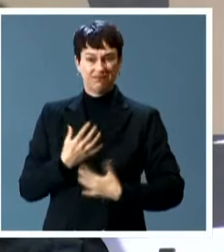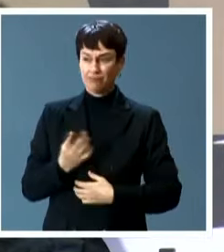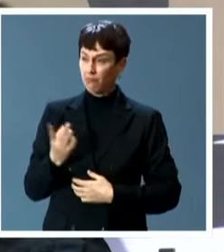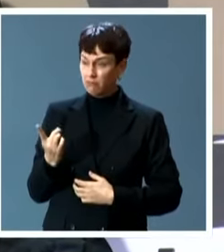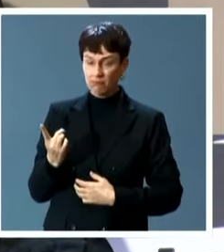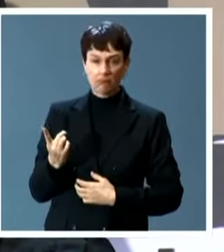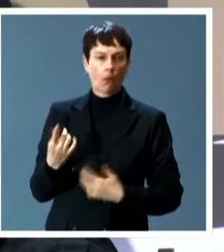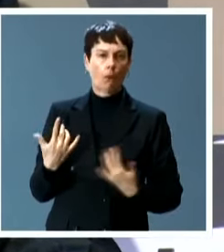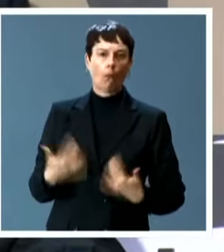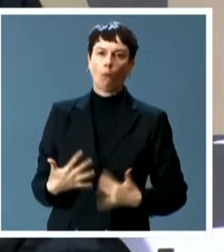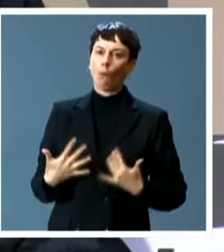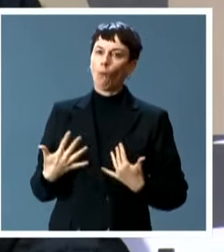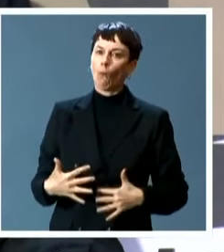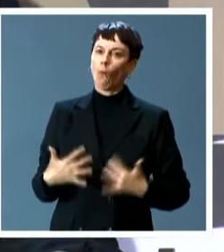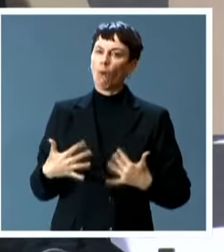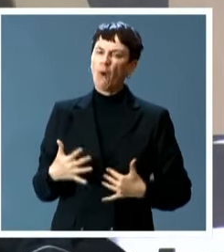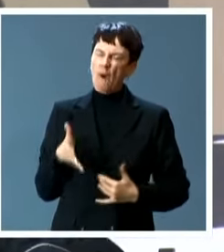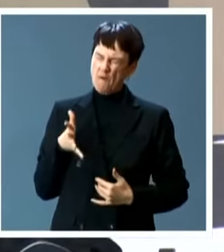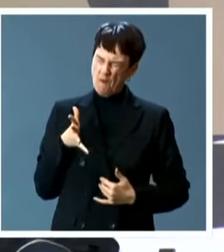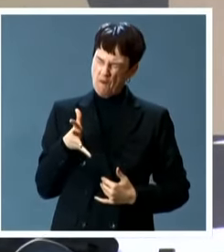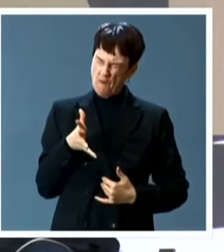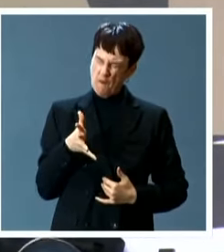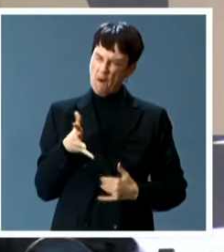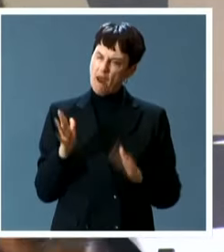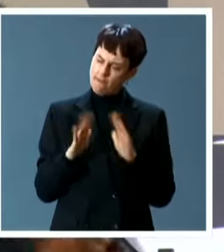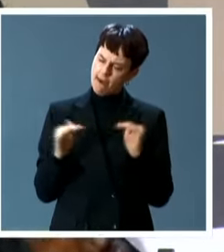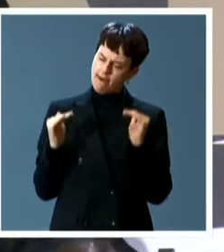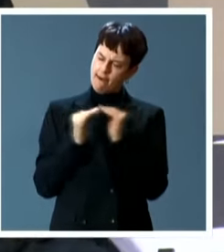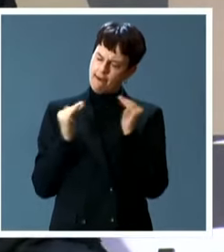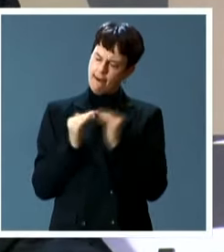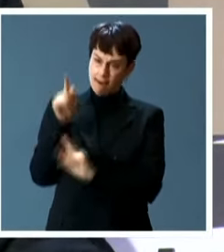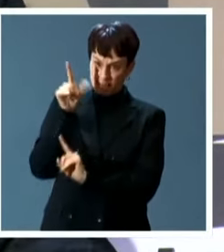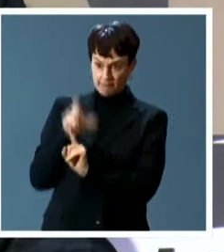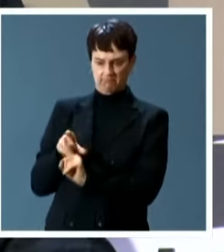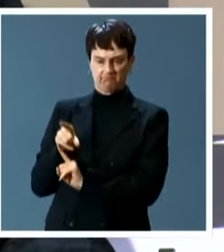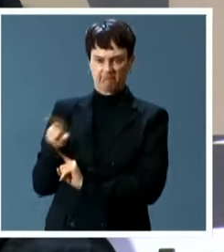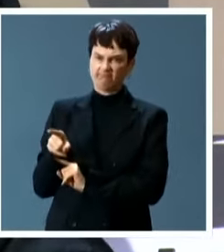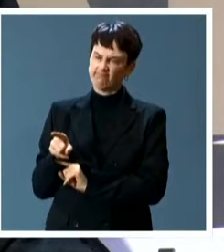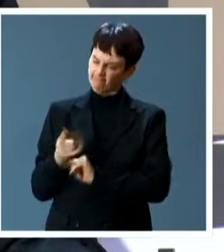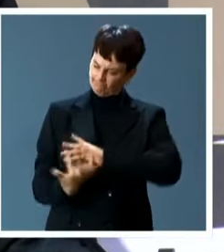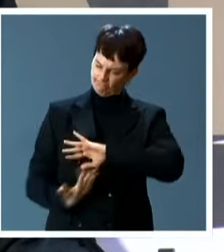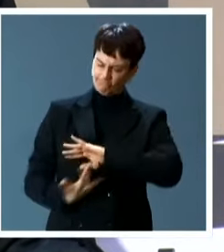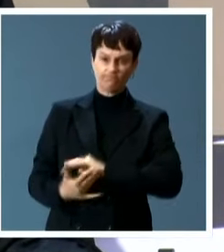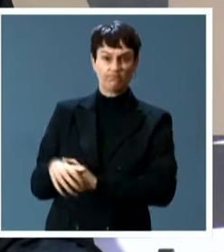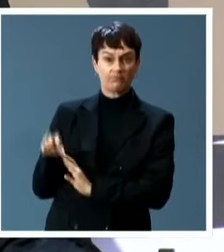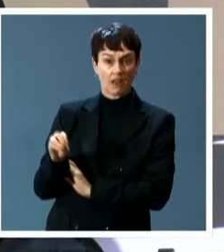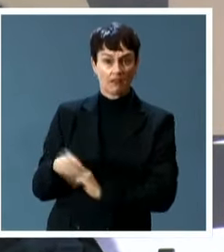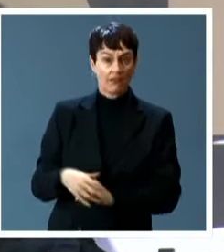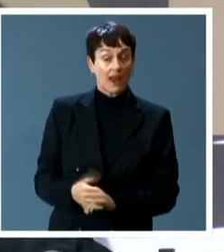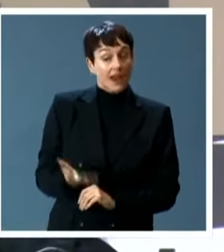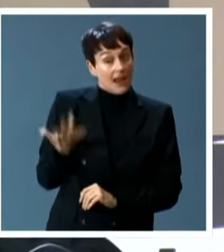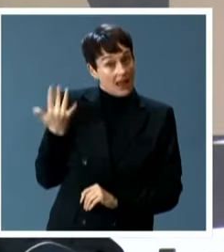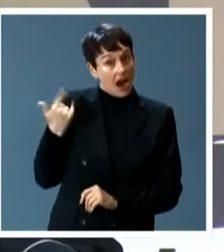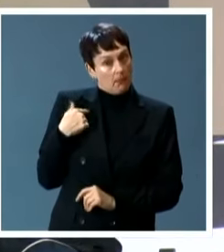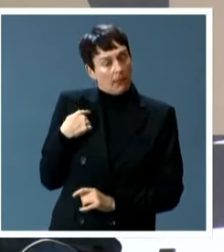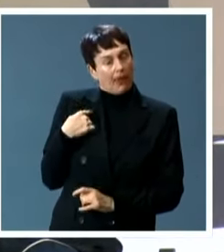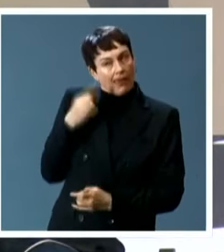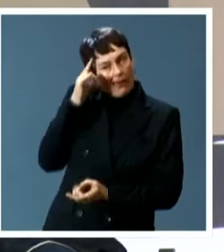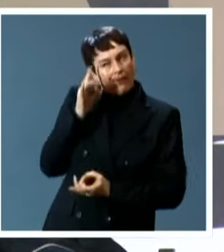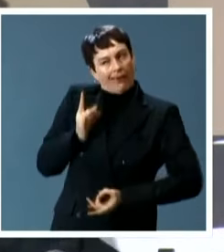justice. Back then, I expressed a wish and a dream that he could one